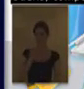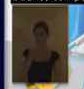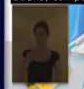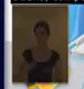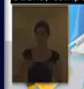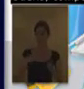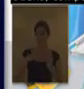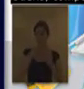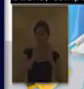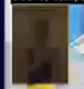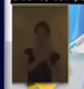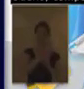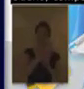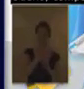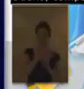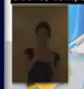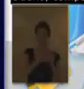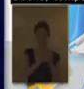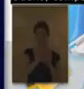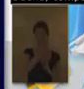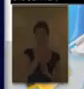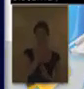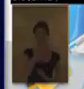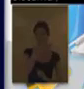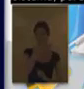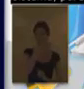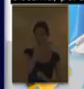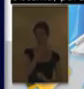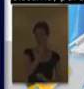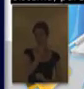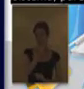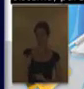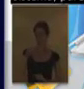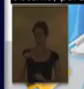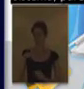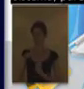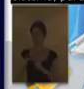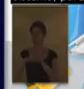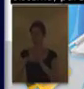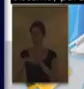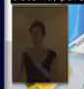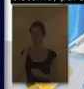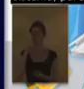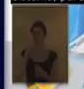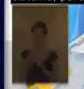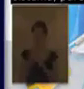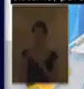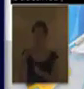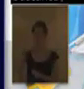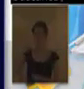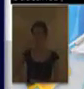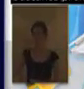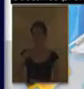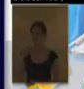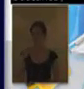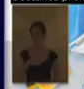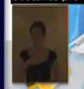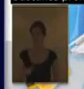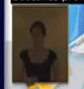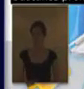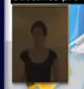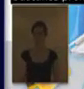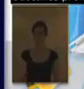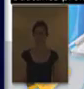But compared to the previous application and the other BCI system, it appears like the results look very promising.